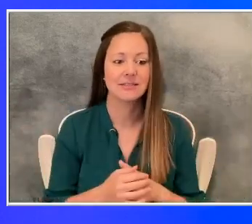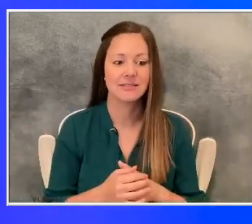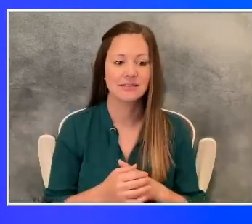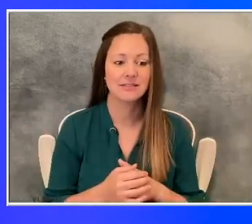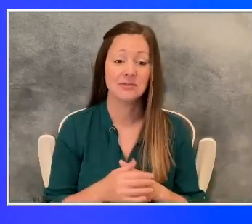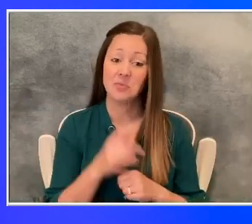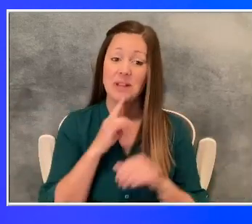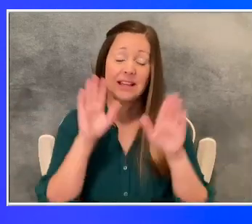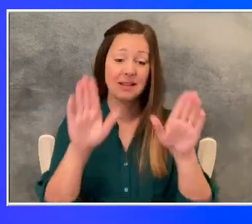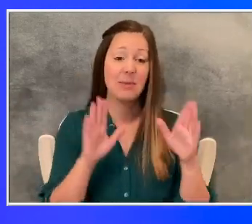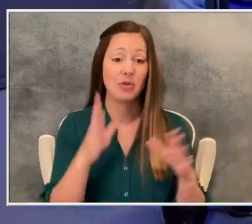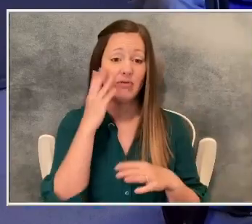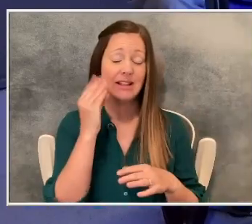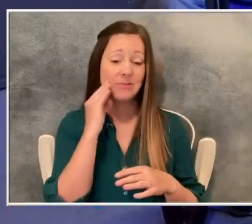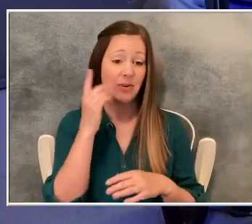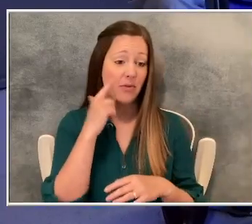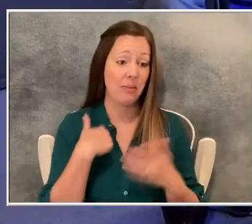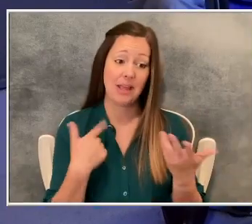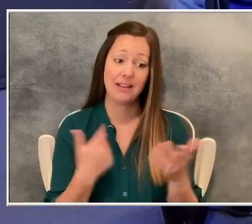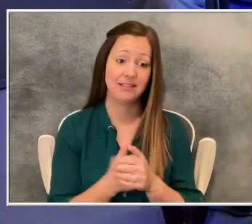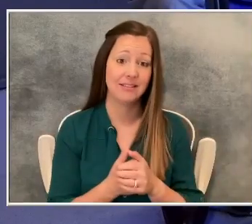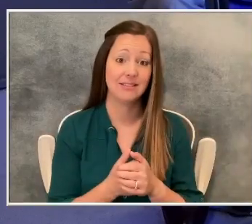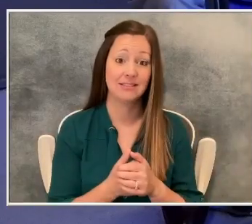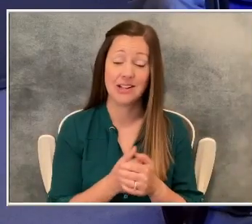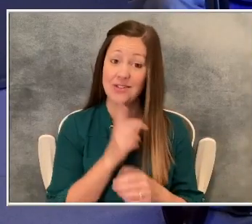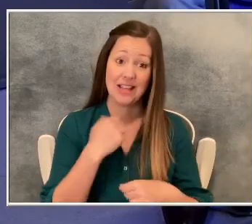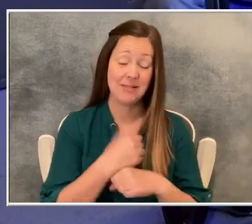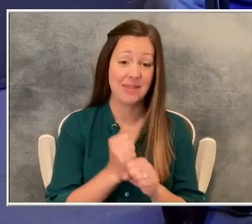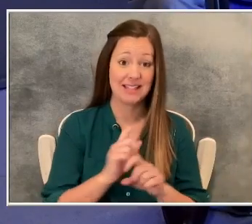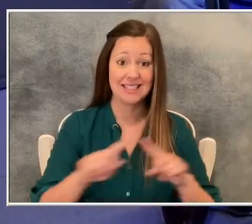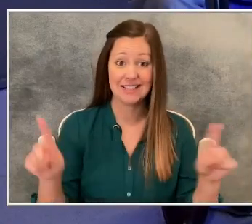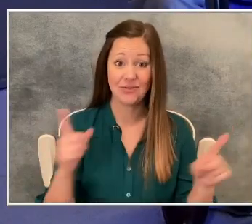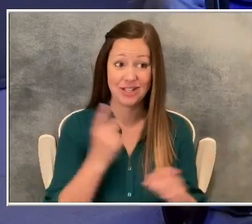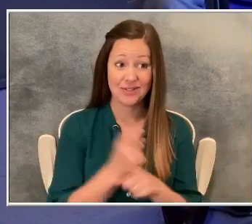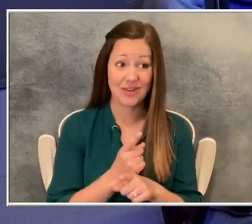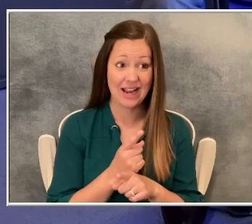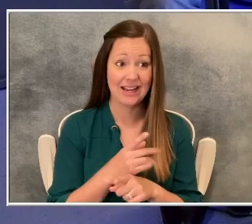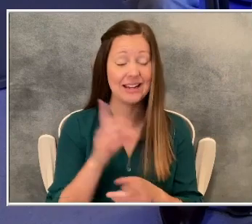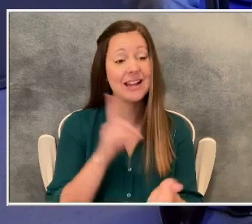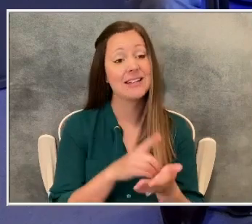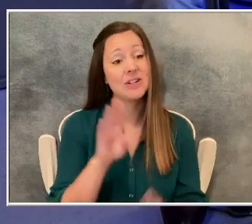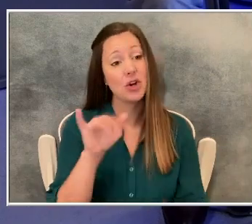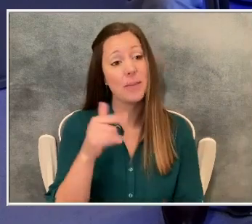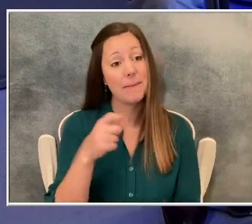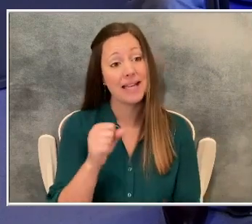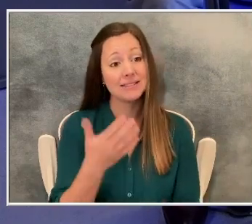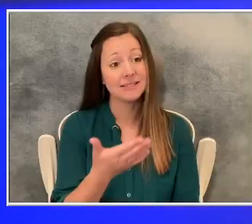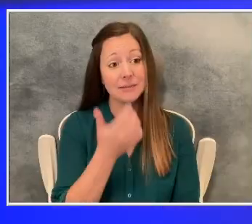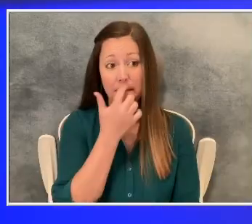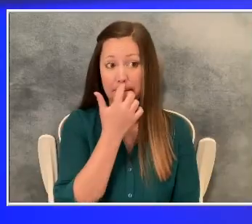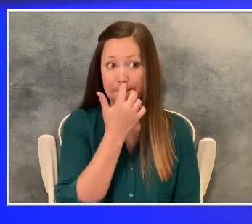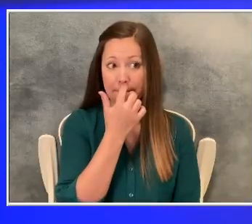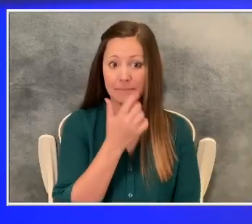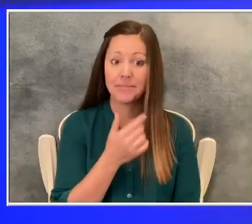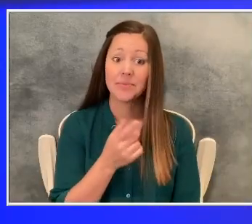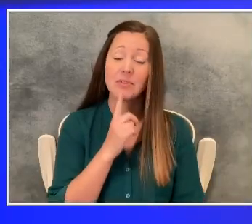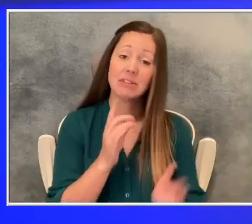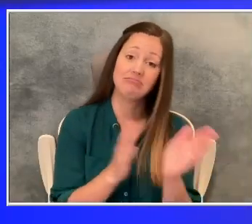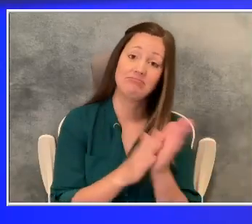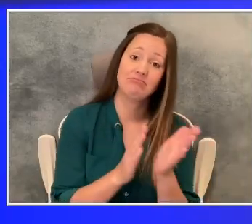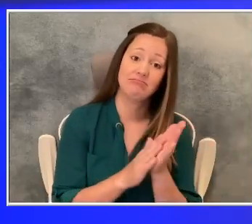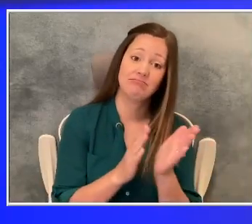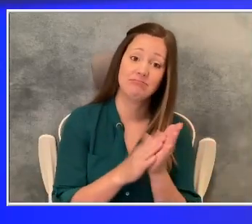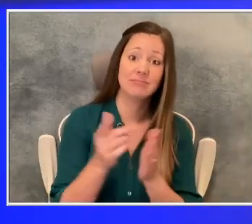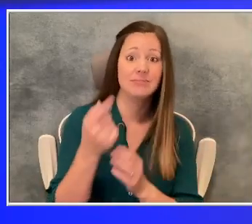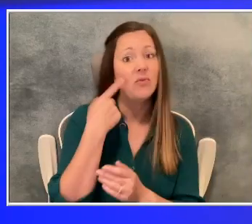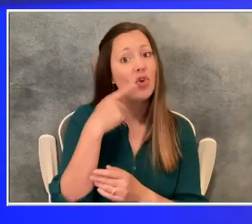experience for me. Makes all the difference, right? When you can get and do the things you want. Dr. Biggs. I just want to commend Sheryl for coming on and sharing her story,